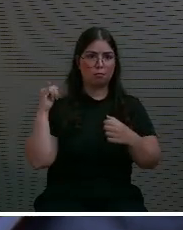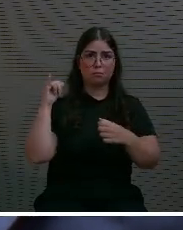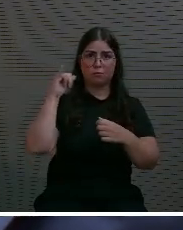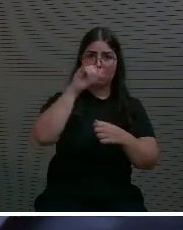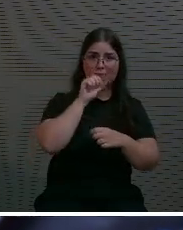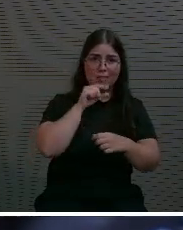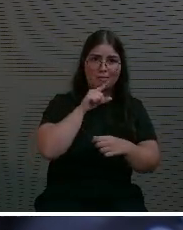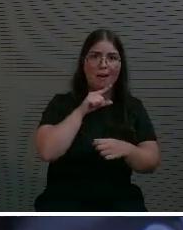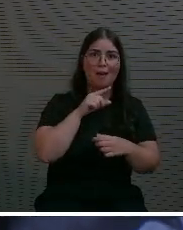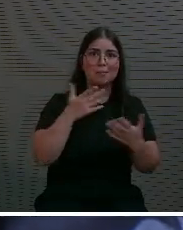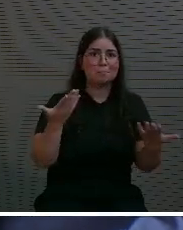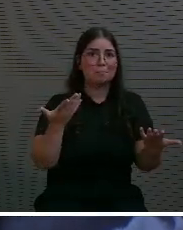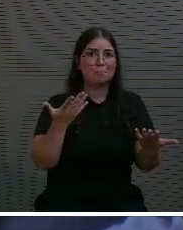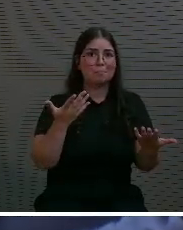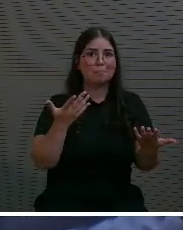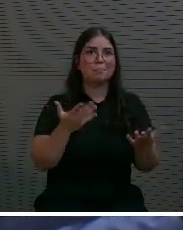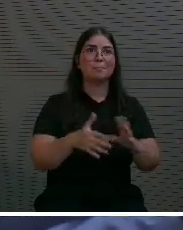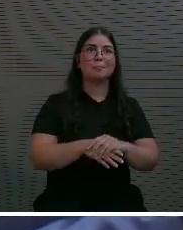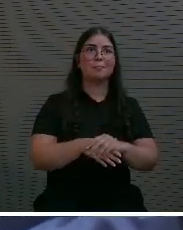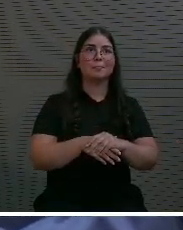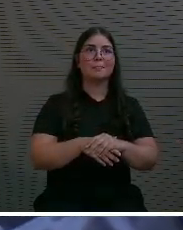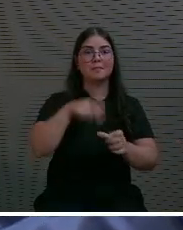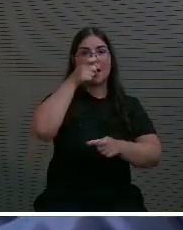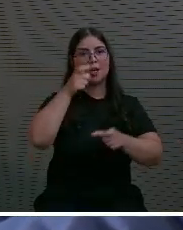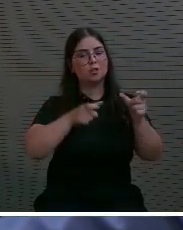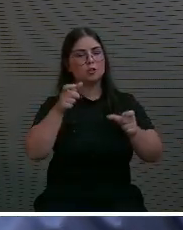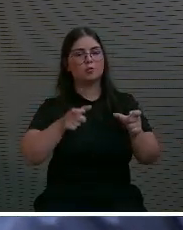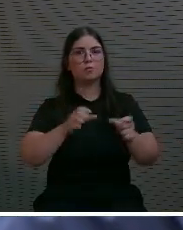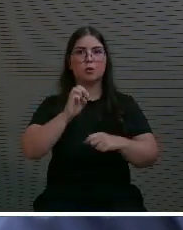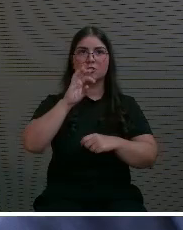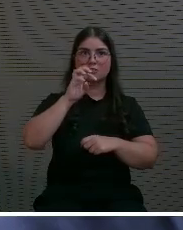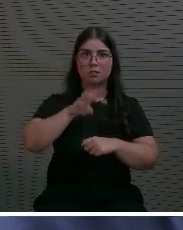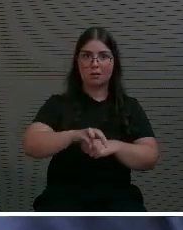activists, the anti-GMO activists. They will tell you, you take it from a